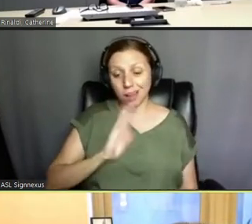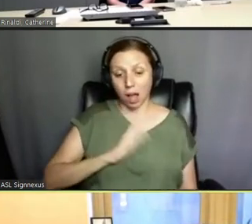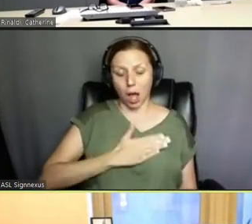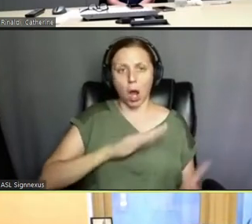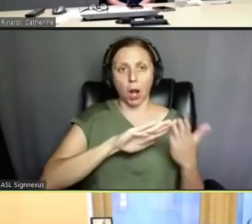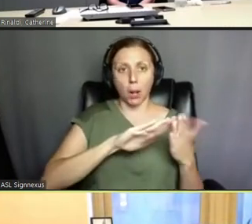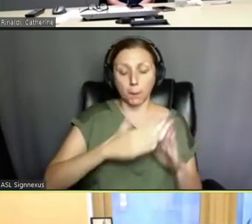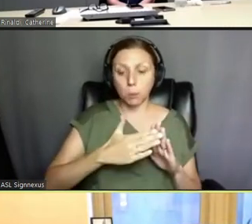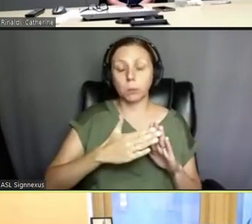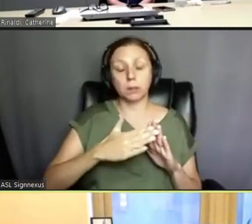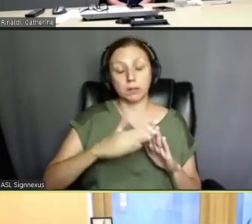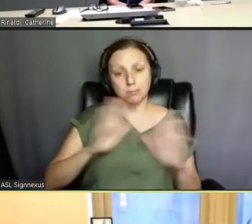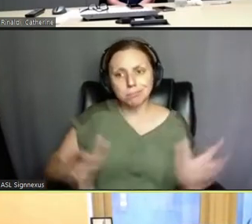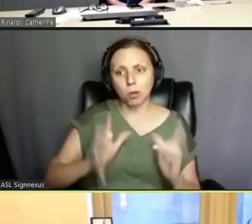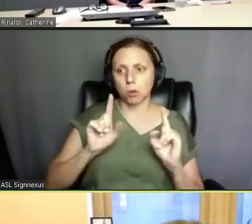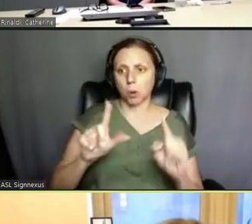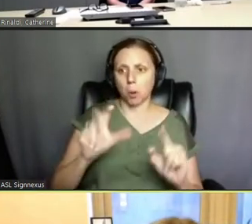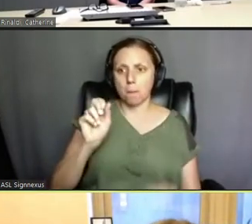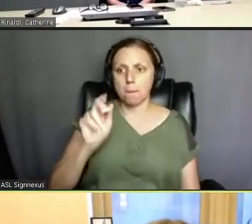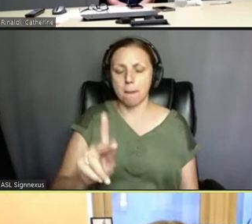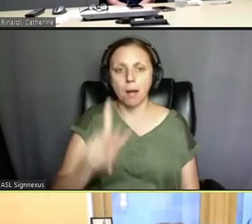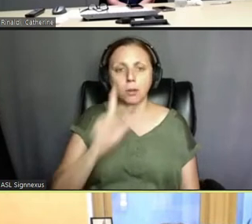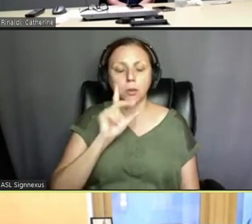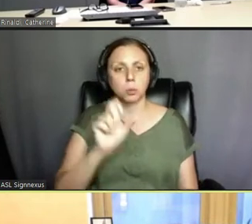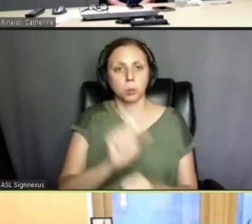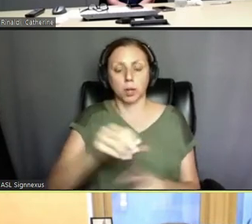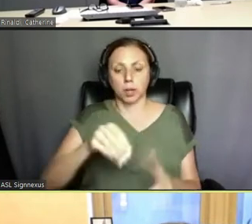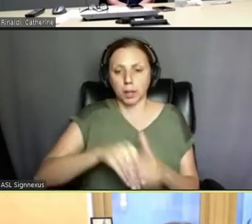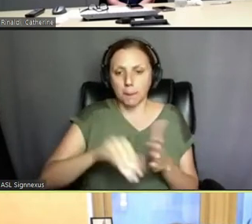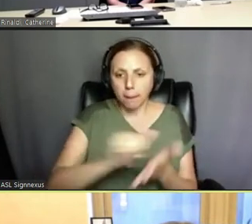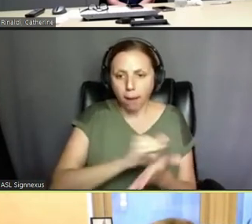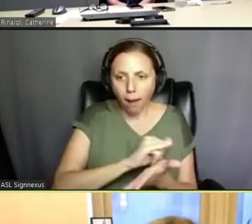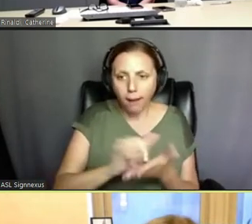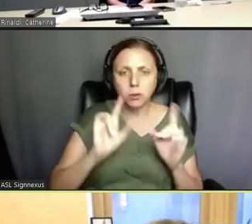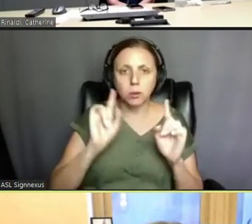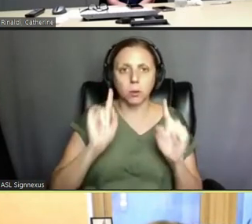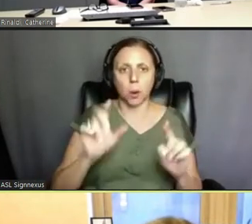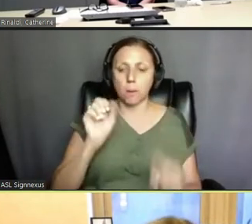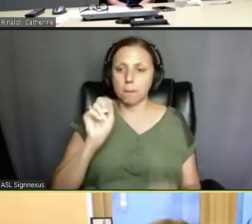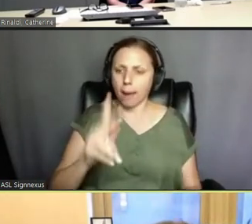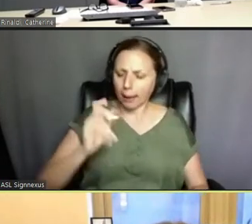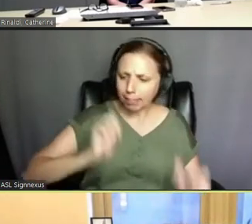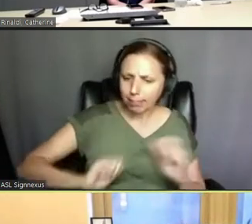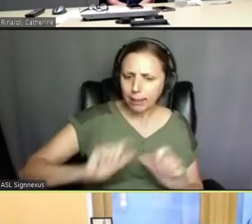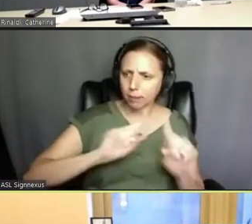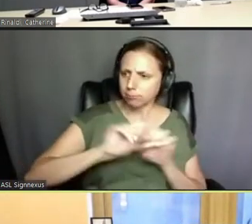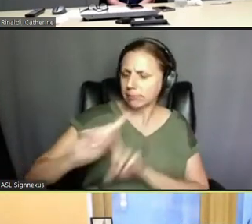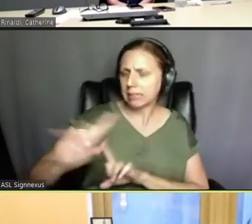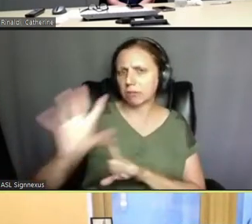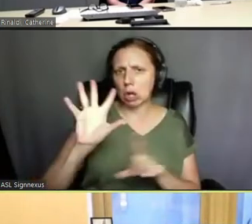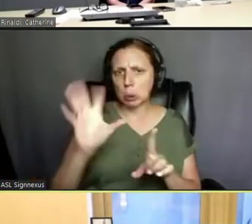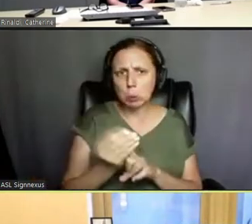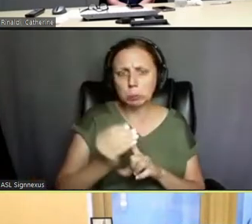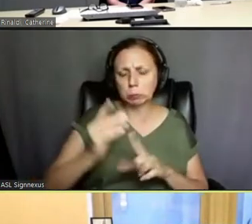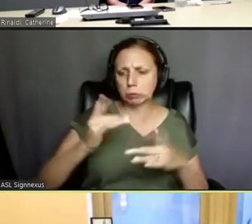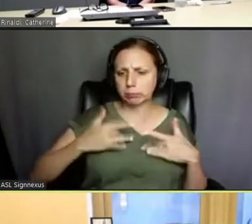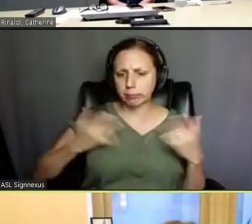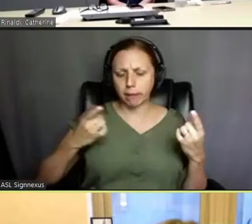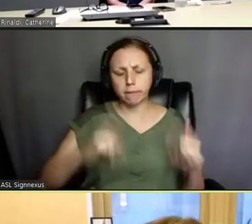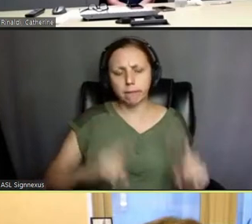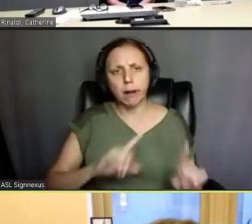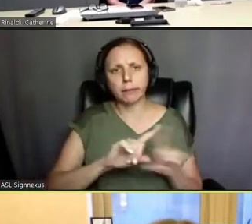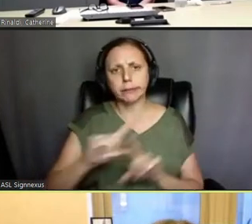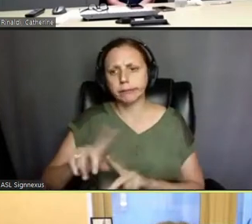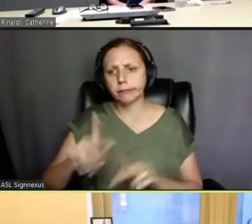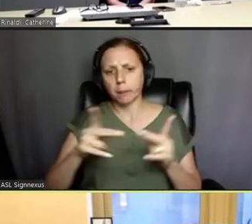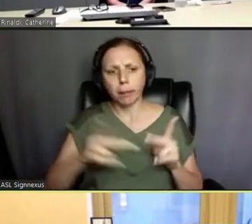encouraged to return to work in Manhattan, to return to the theater and other cultural events and venues.